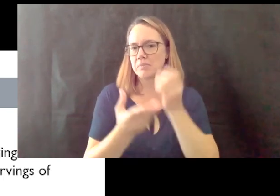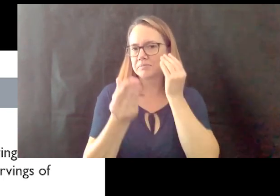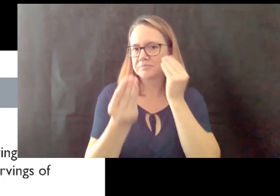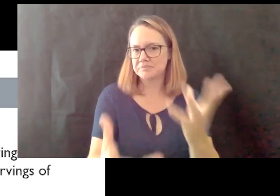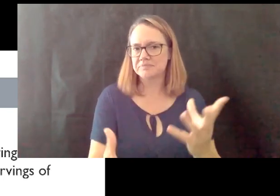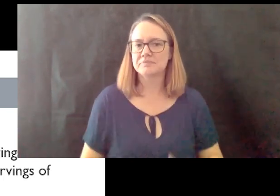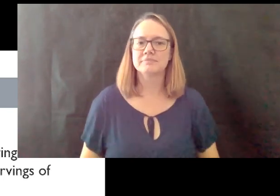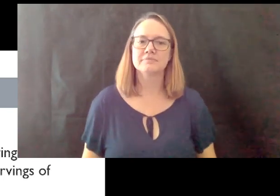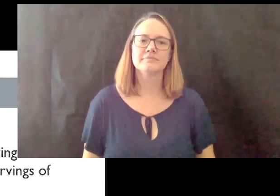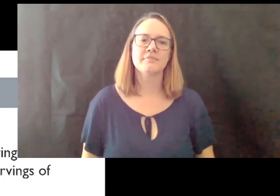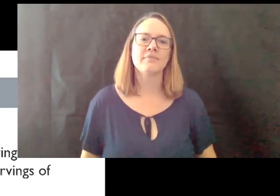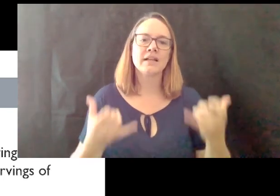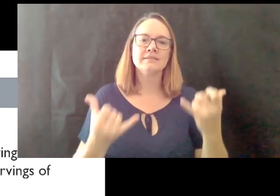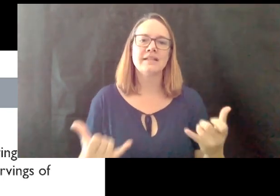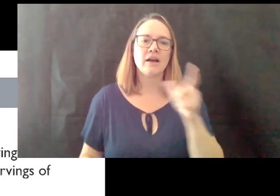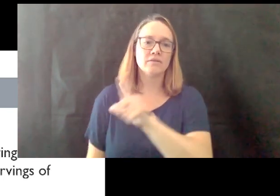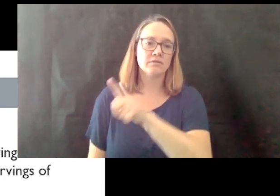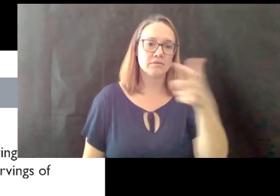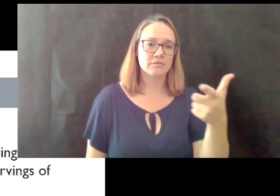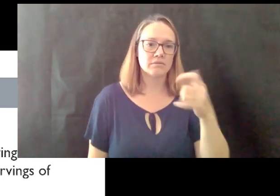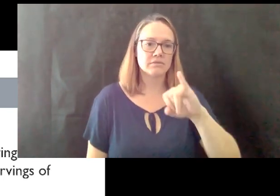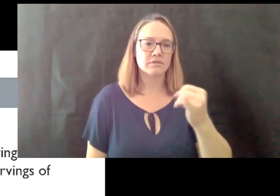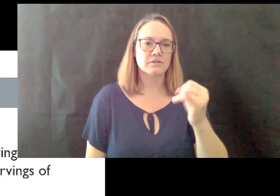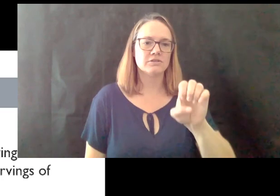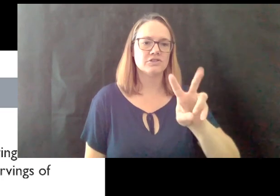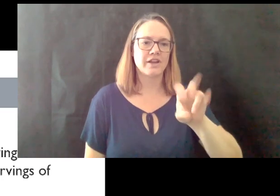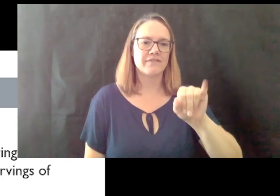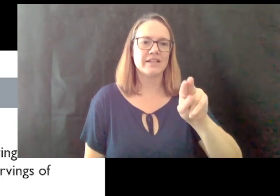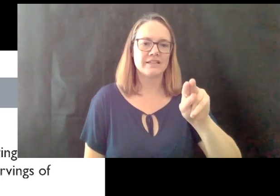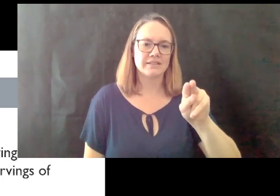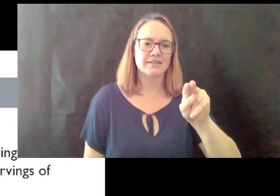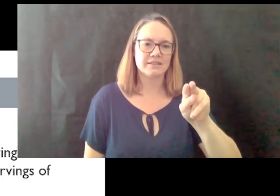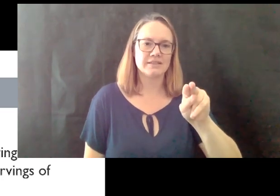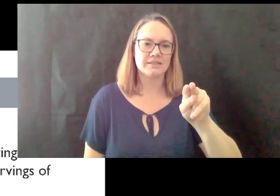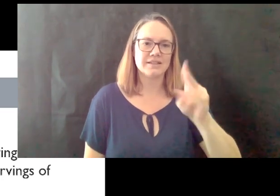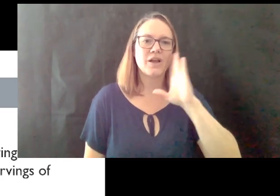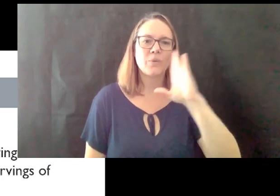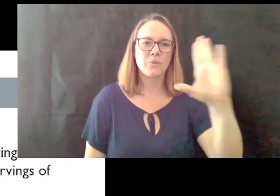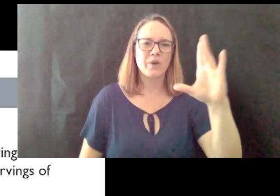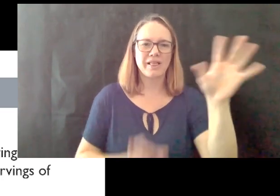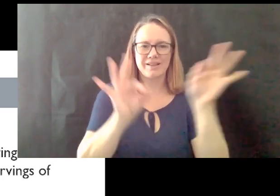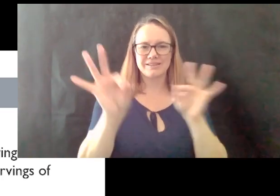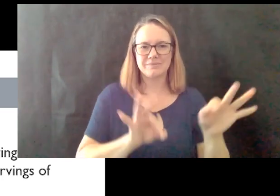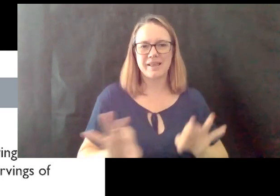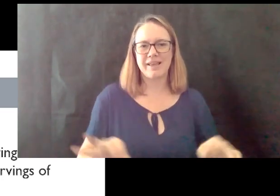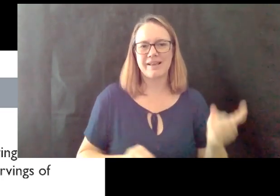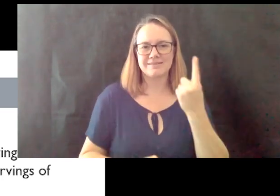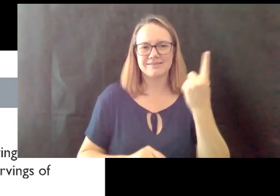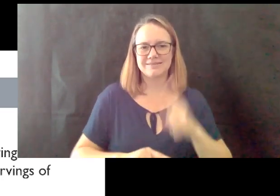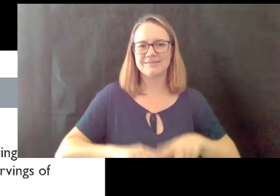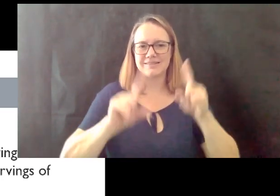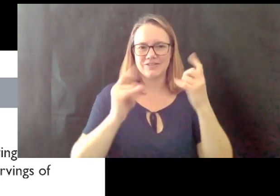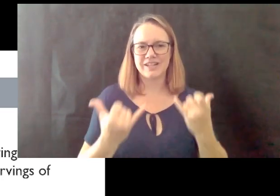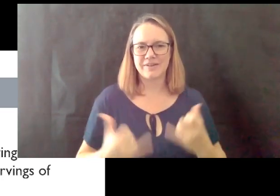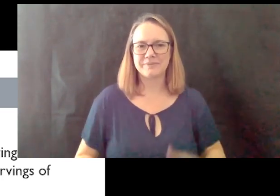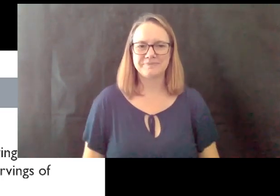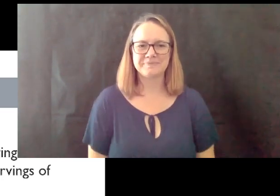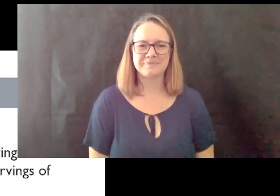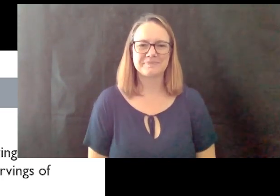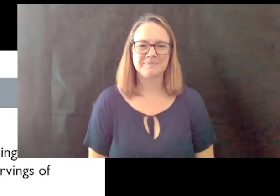direction. And I'm going to hand it back over to Jevin, and he's going to take you on another journey here.